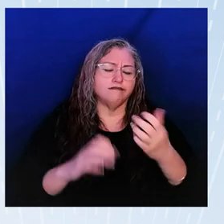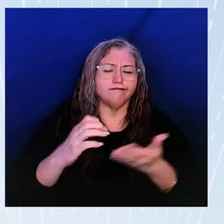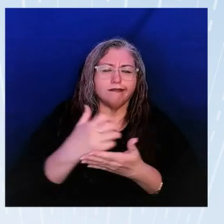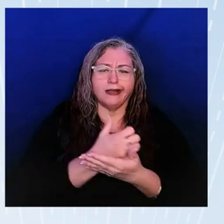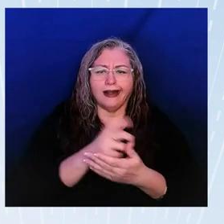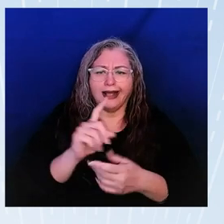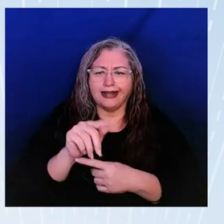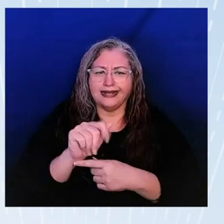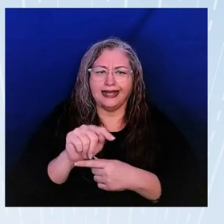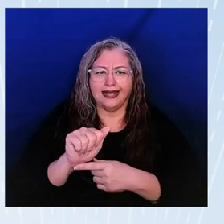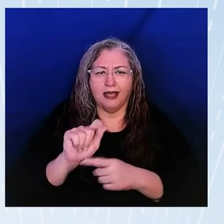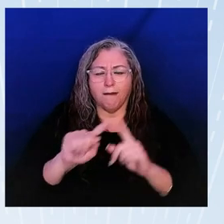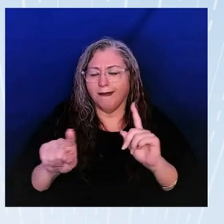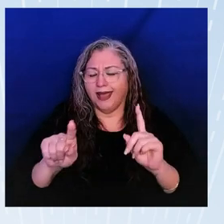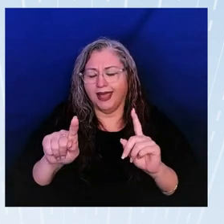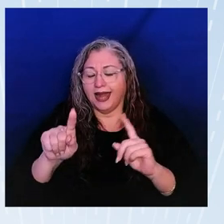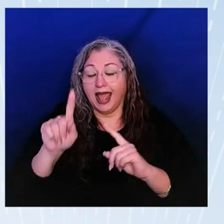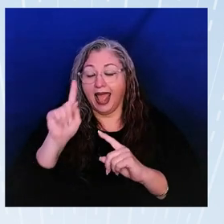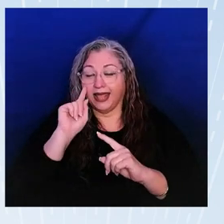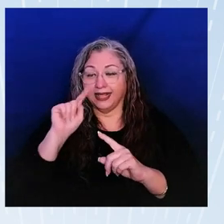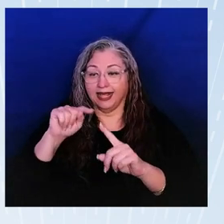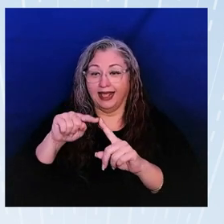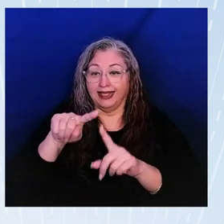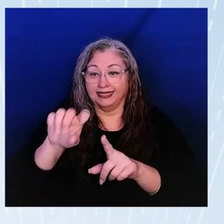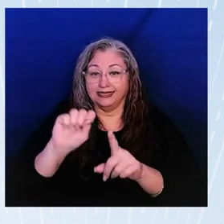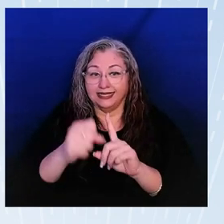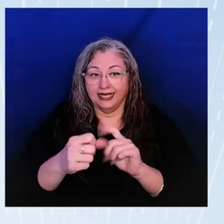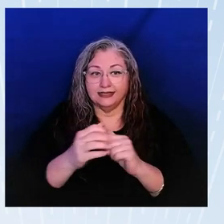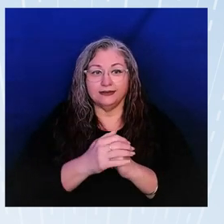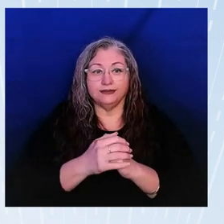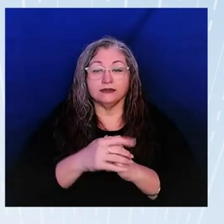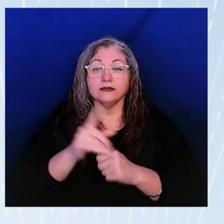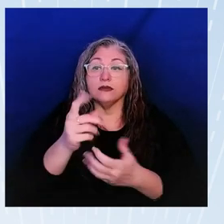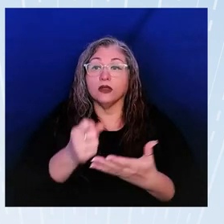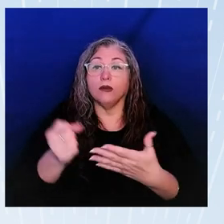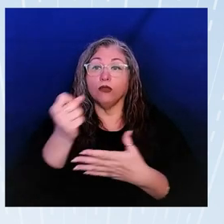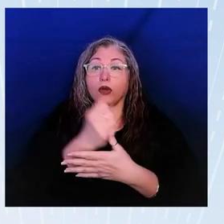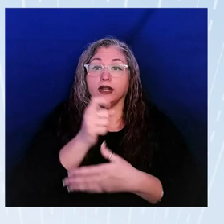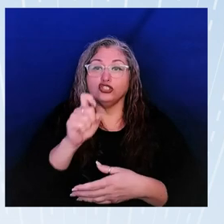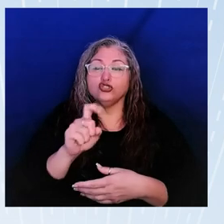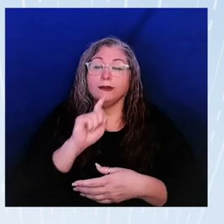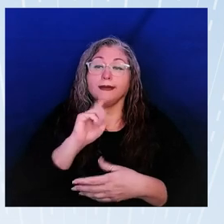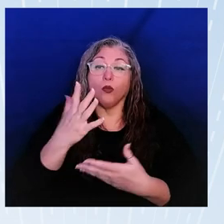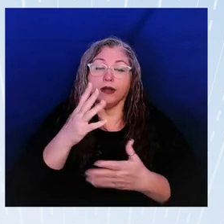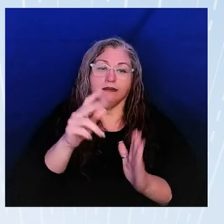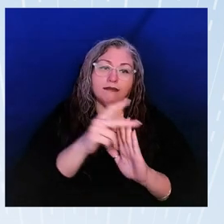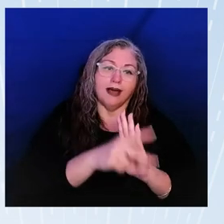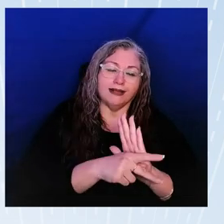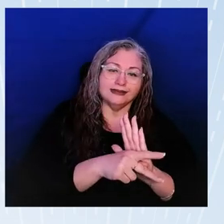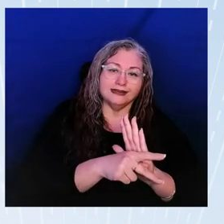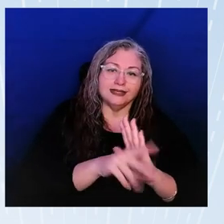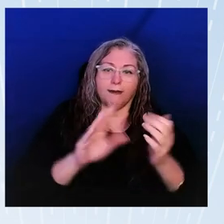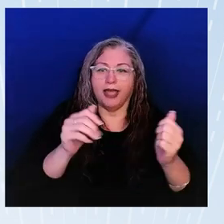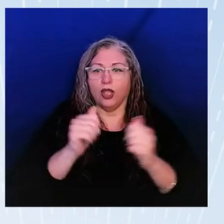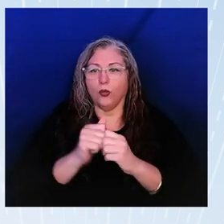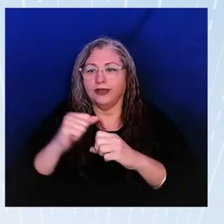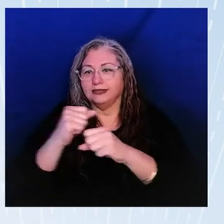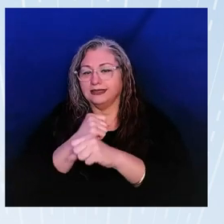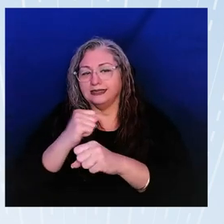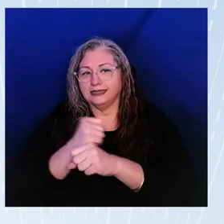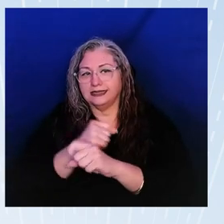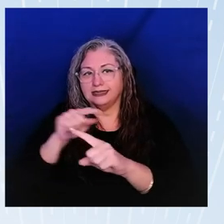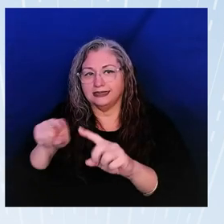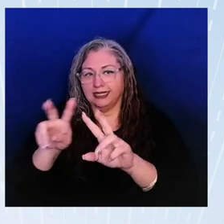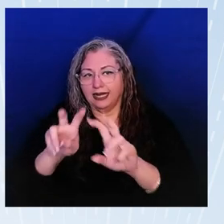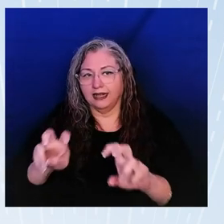I think that in this case, the priority should be policy over statistical